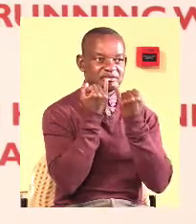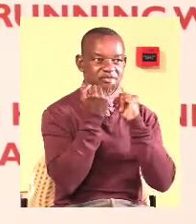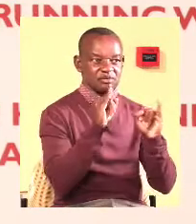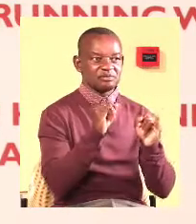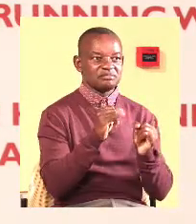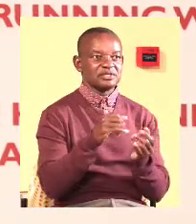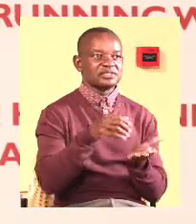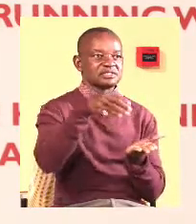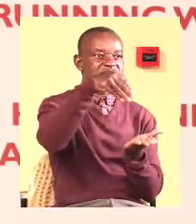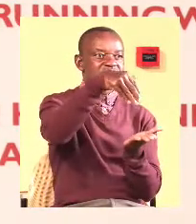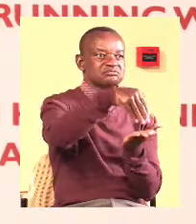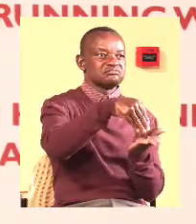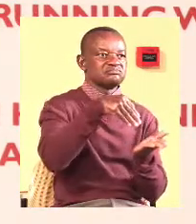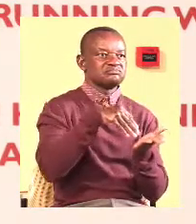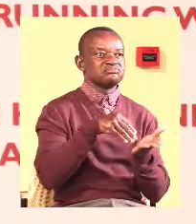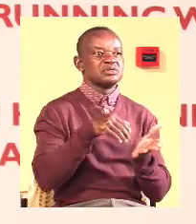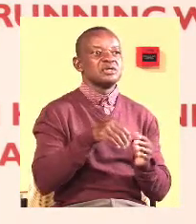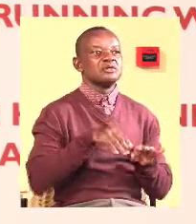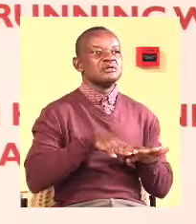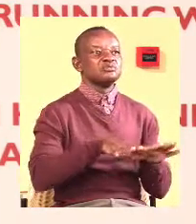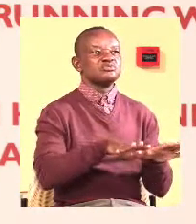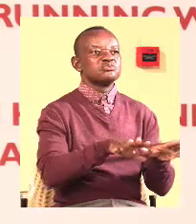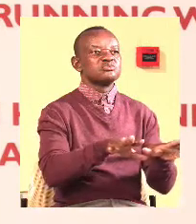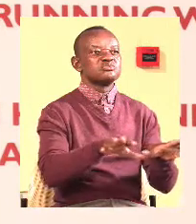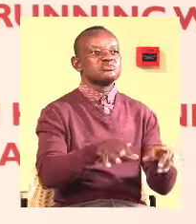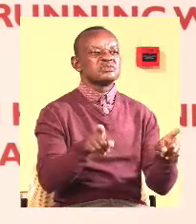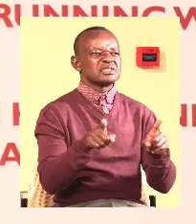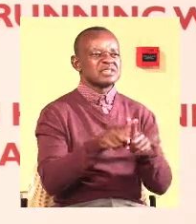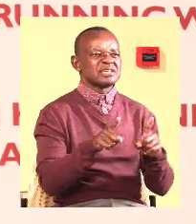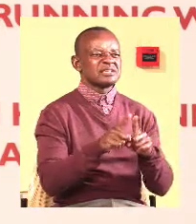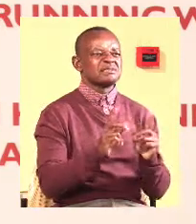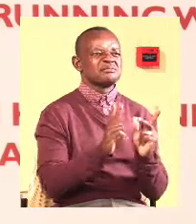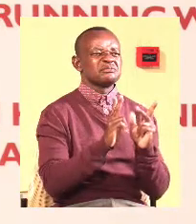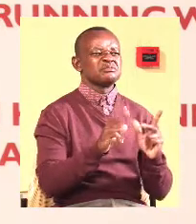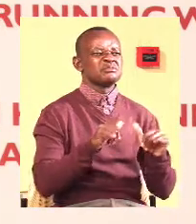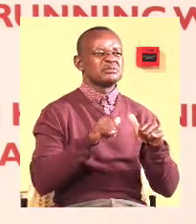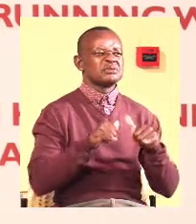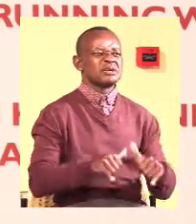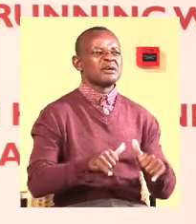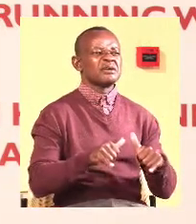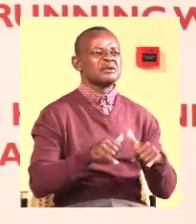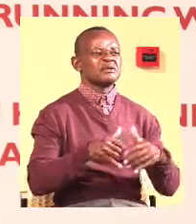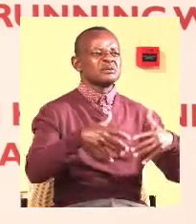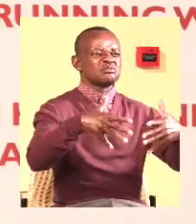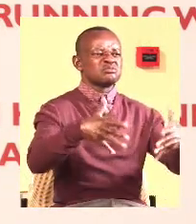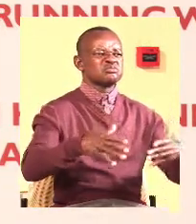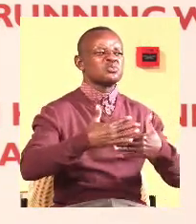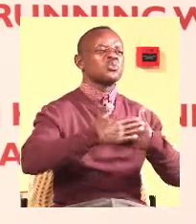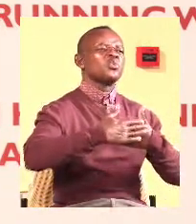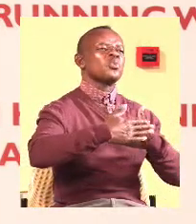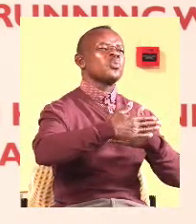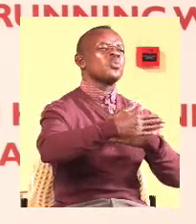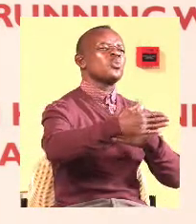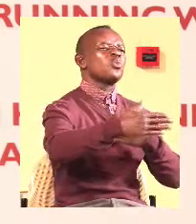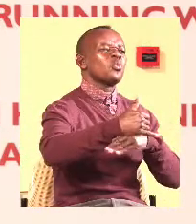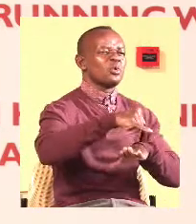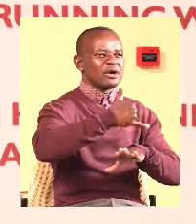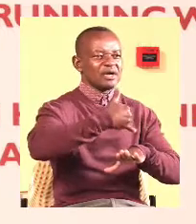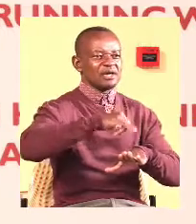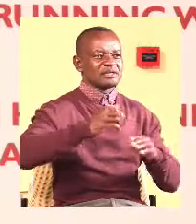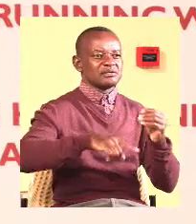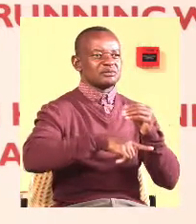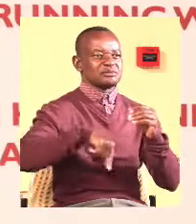even reaching people in the far remote areas of our country. So of course we are talking about the television,